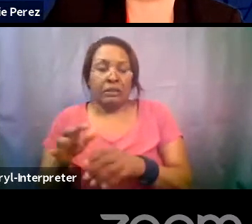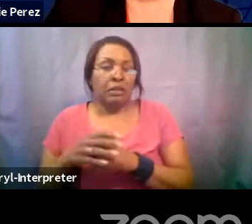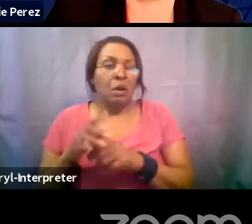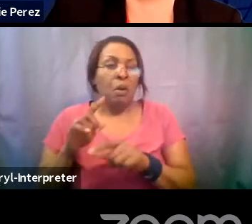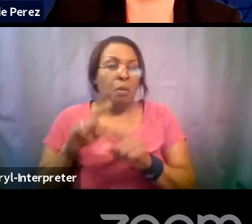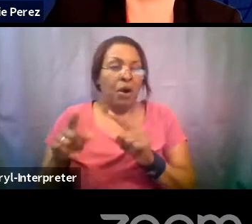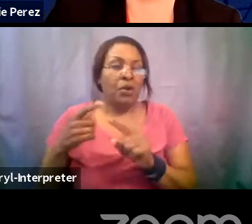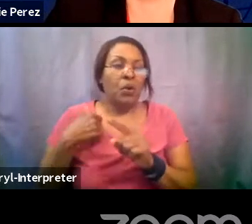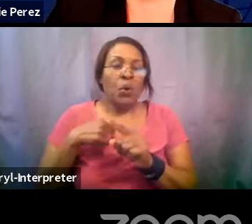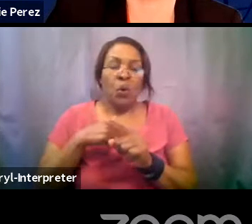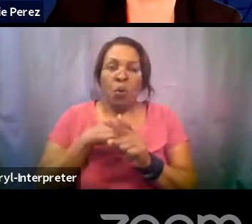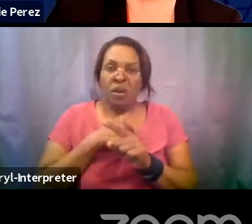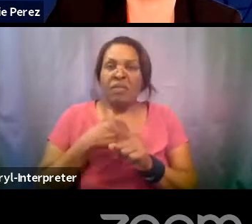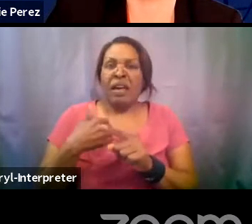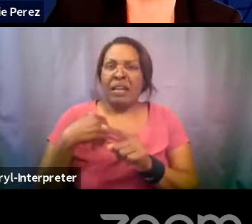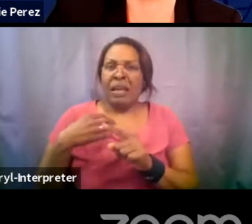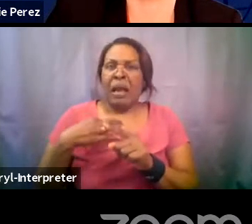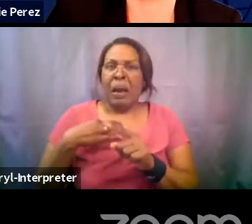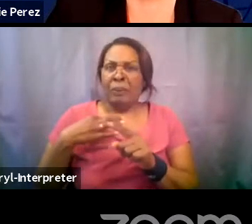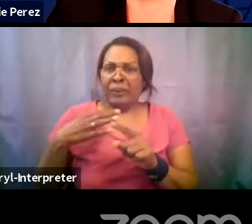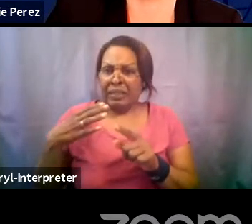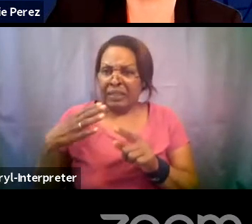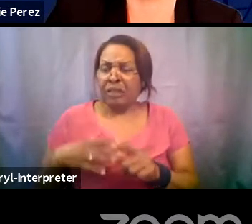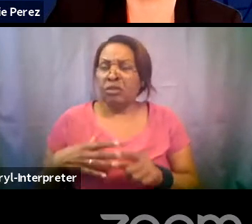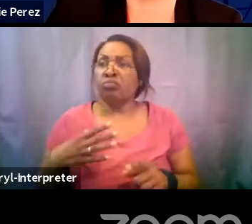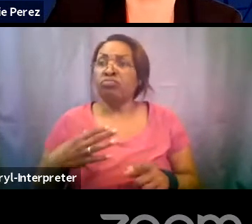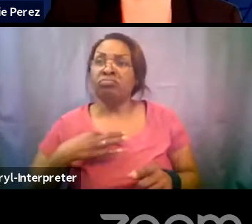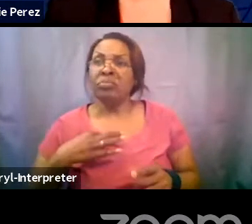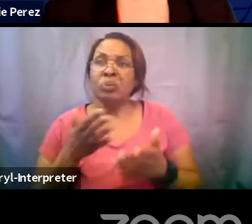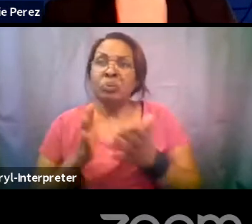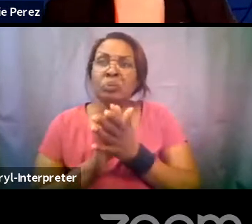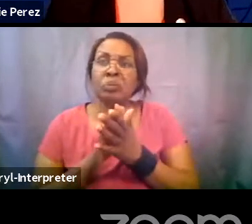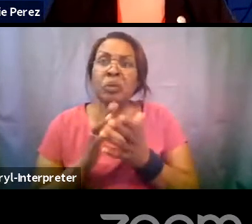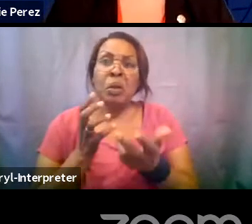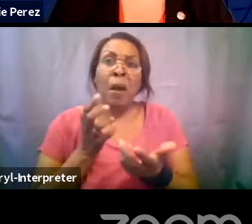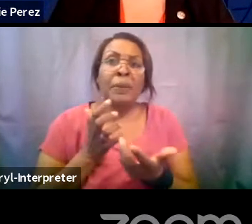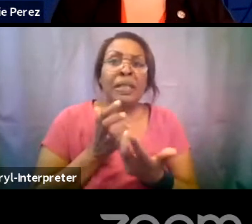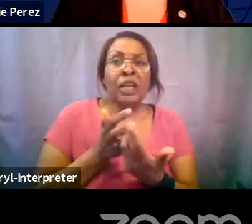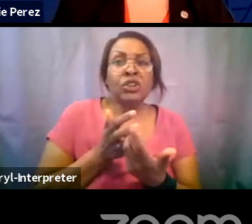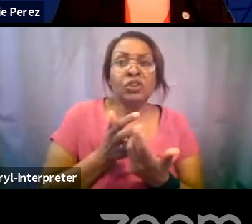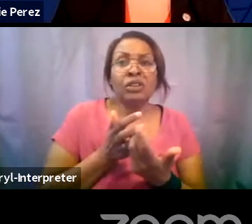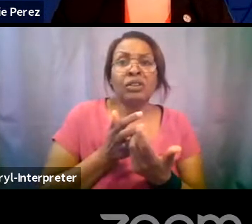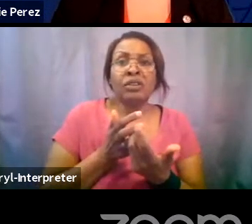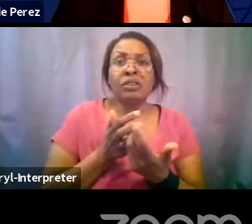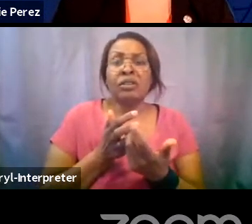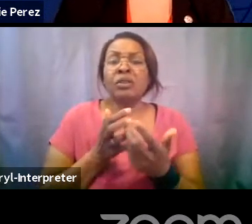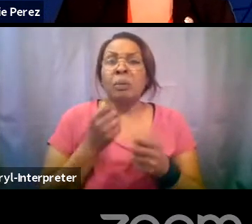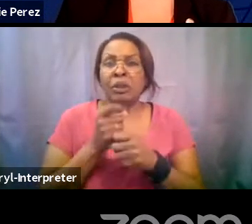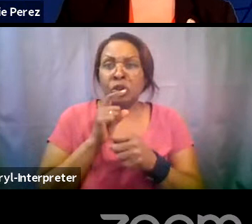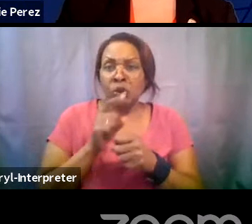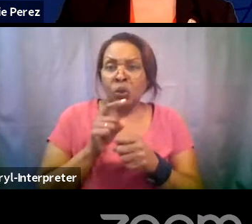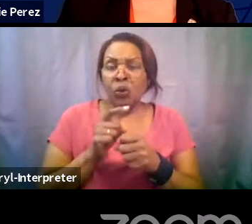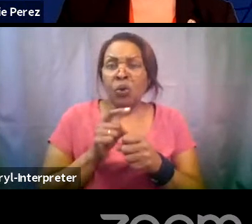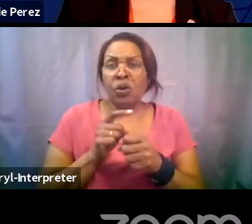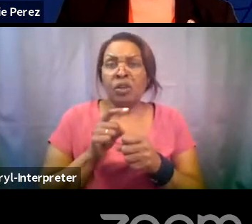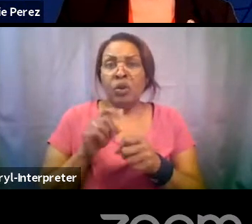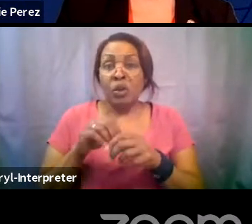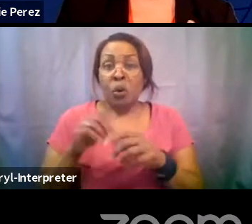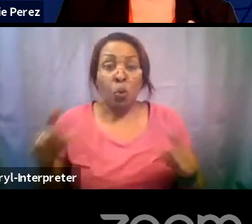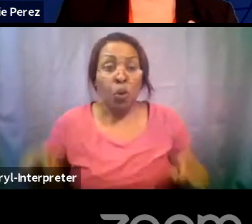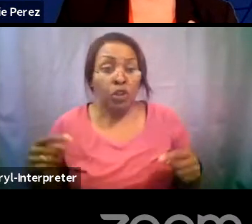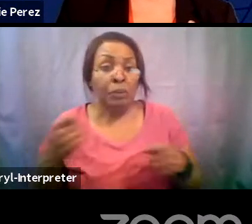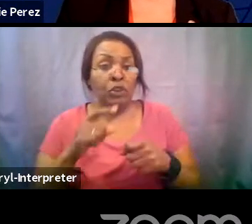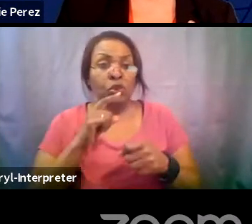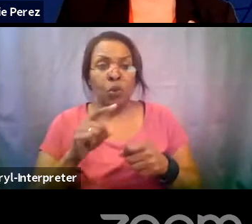we've had applicants that have applied, that have requested accommodation to, for instance, to make sure if you're in a wheelchair, to make sure